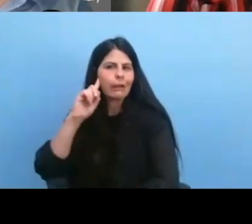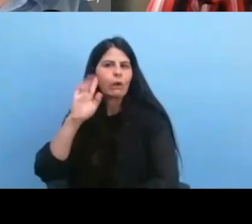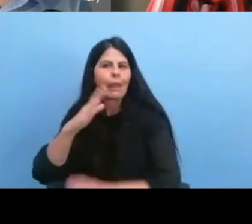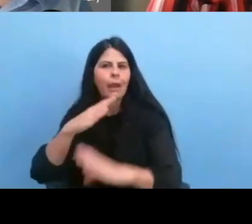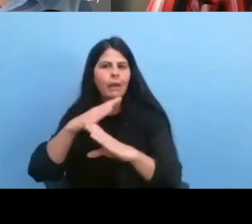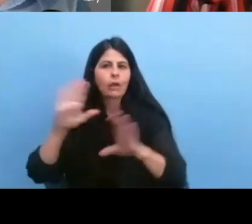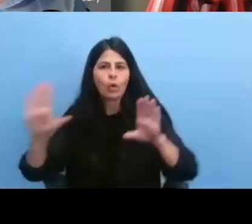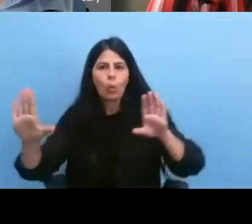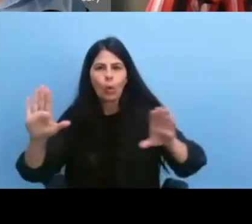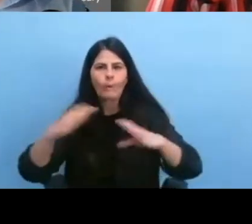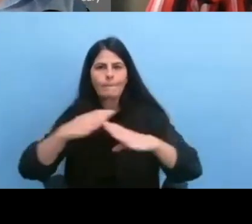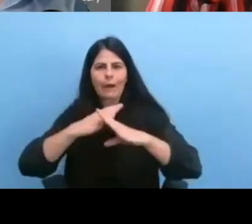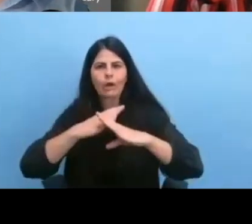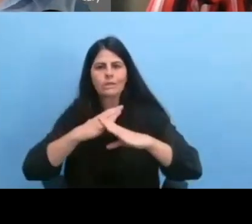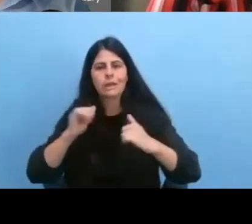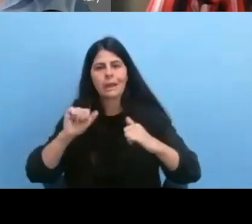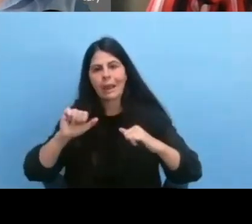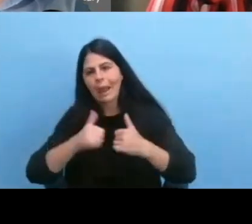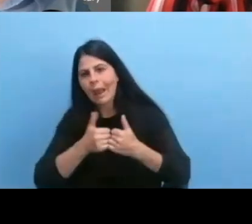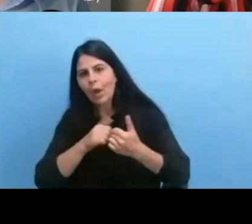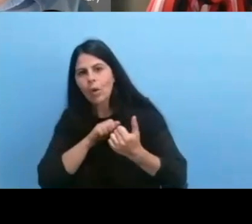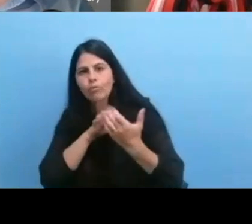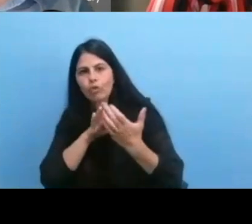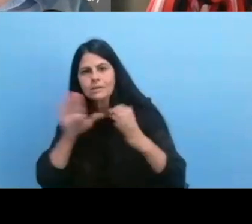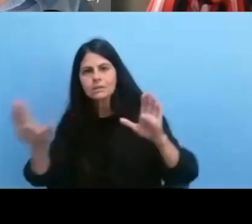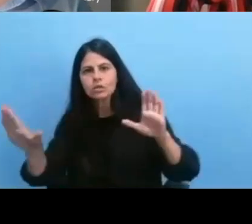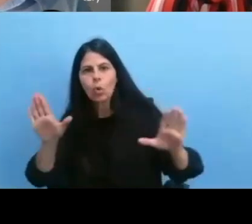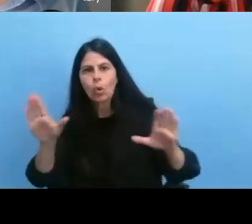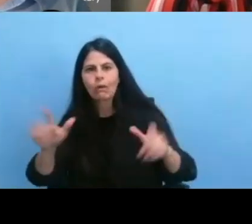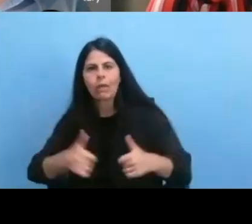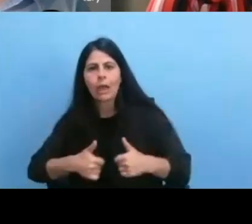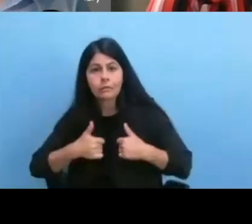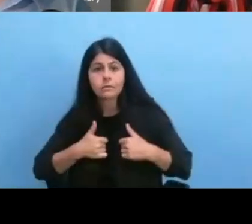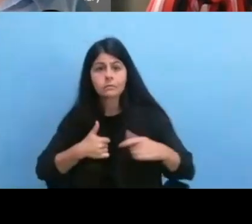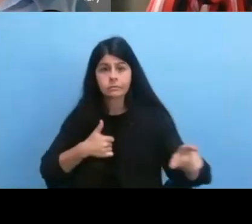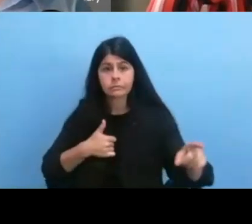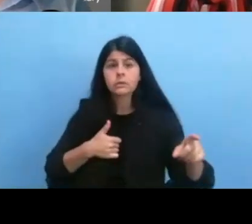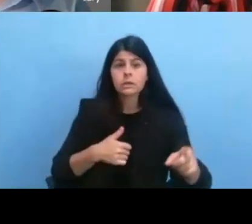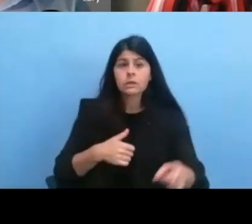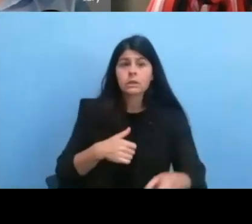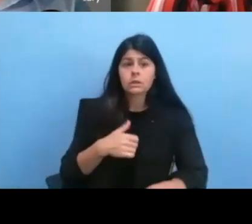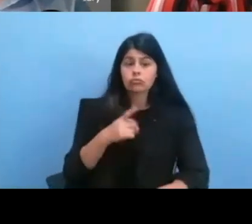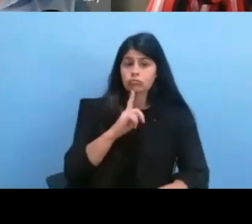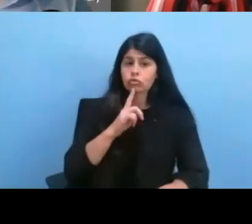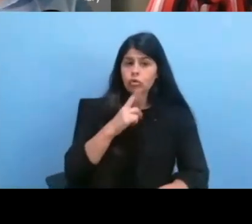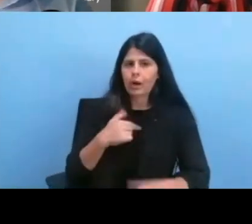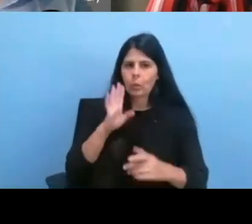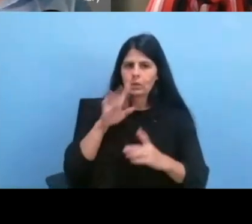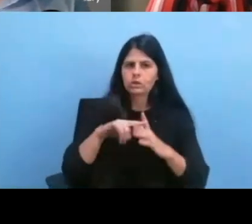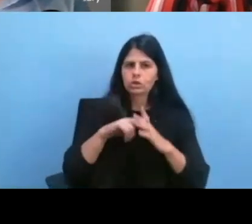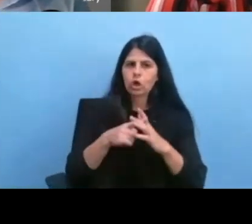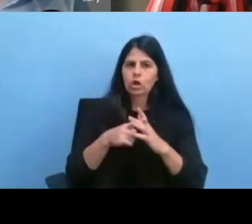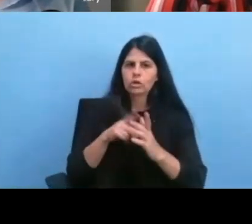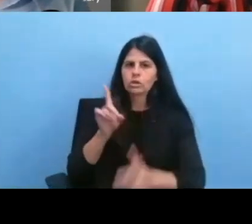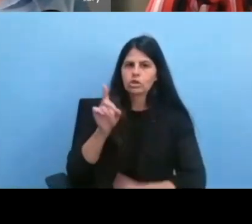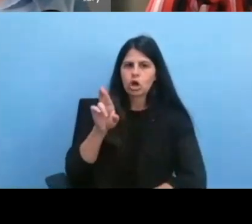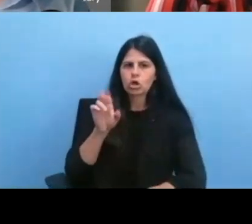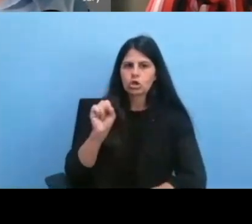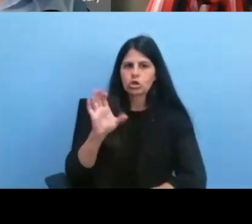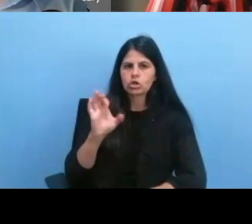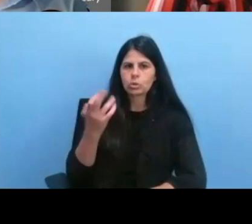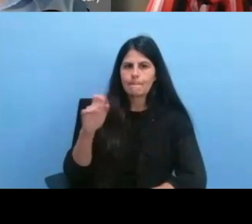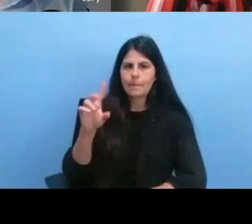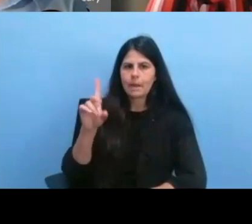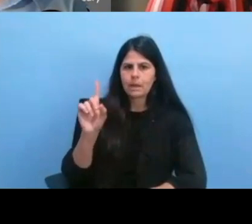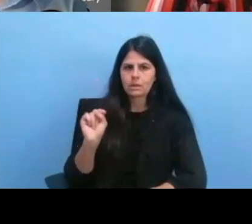own lives. Dr. Schmidt? Sure, I can start. So for me, I